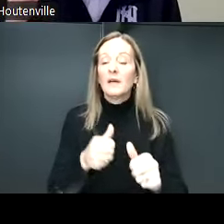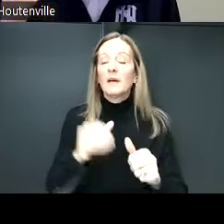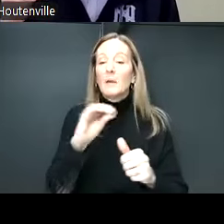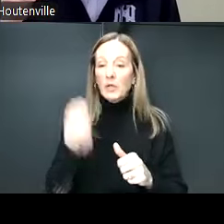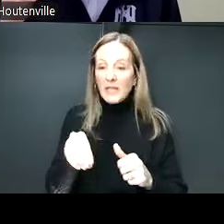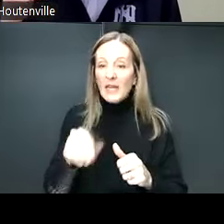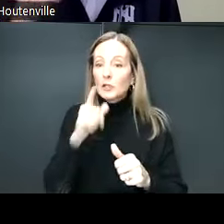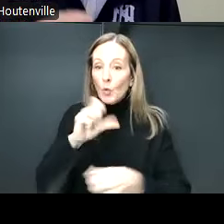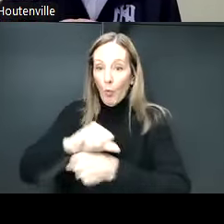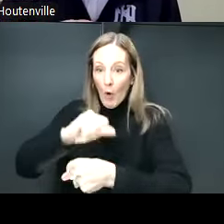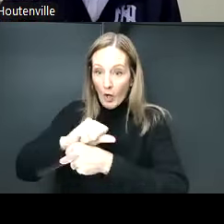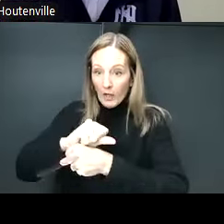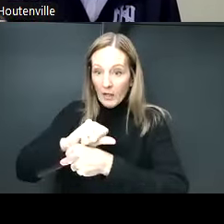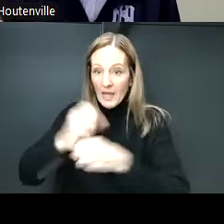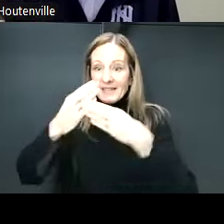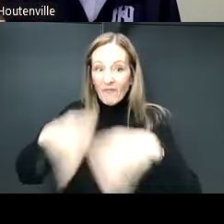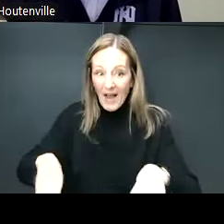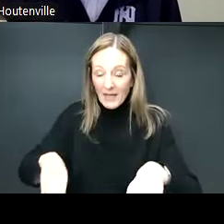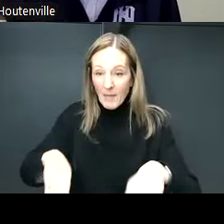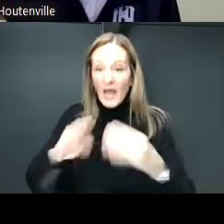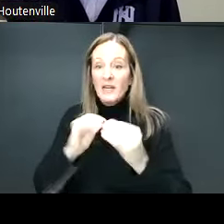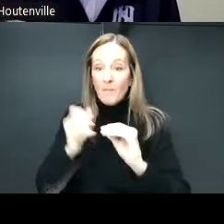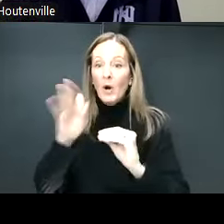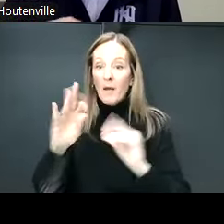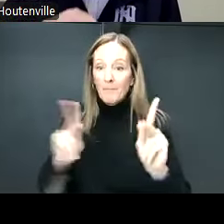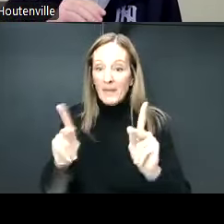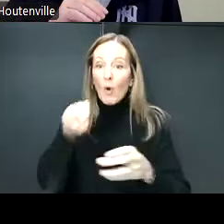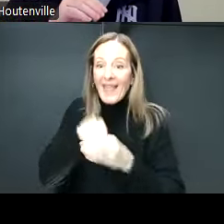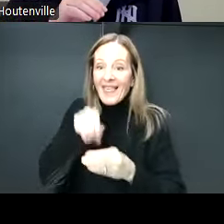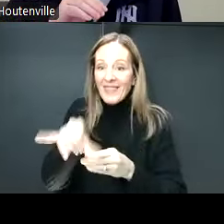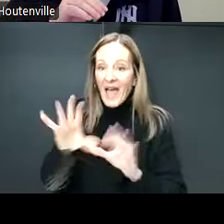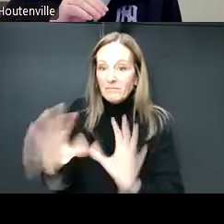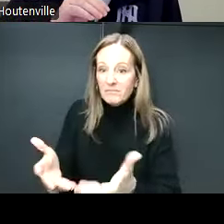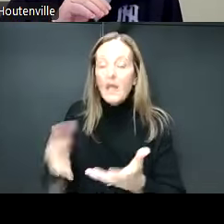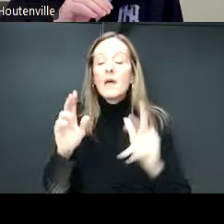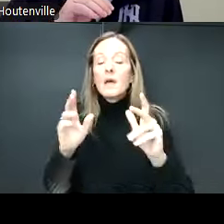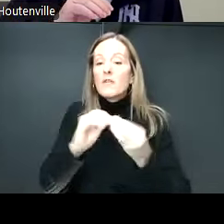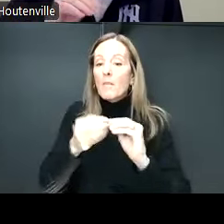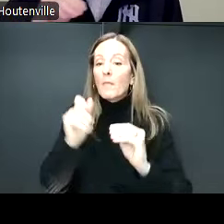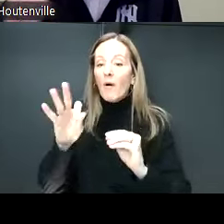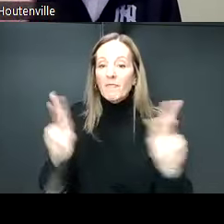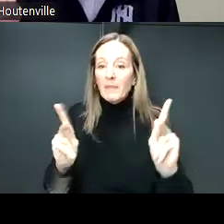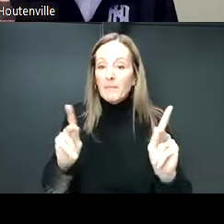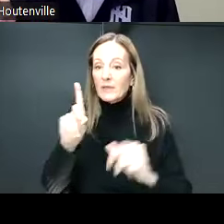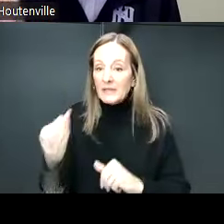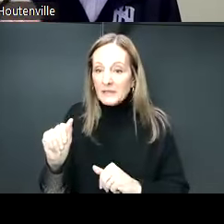are working divided by the number of people in that population. So the number of people with disabilities, 16